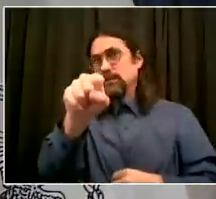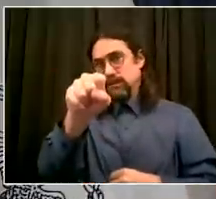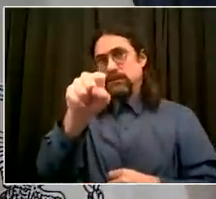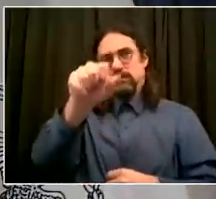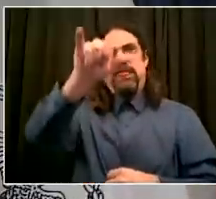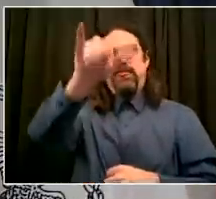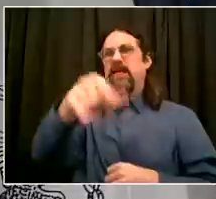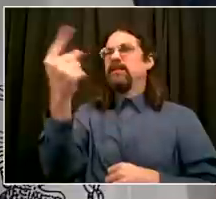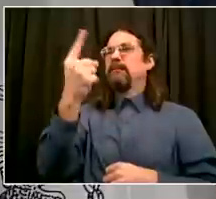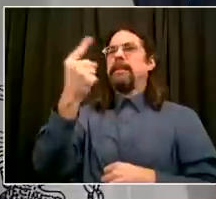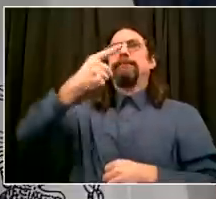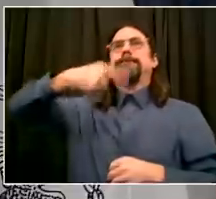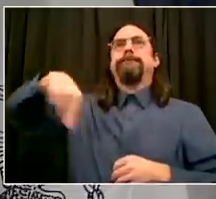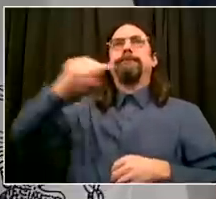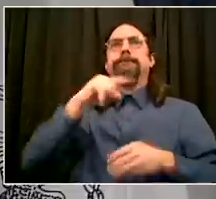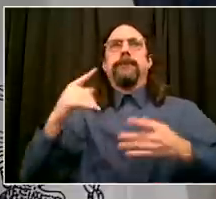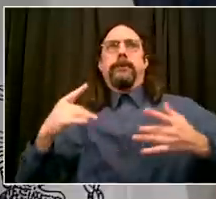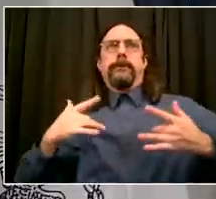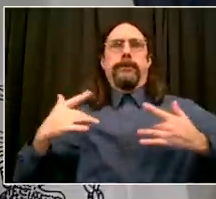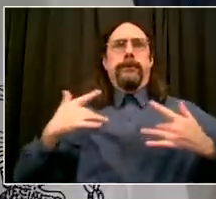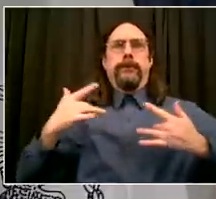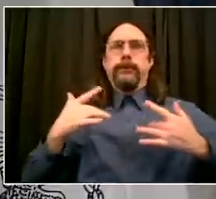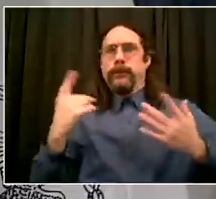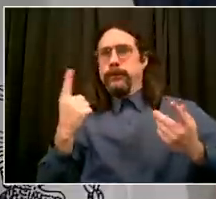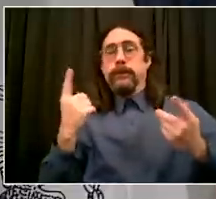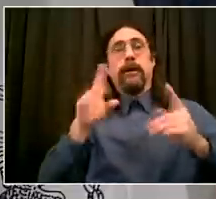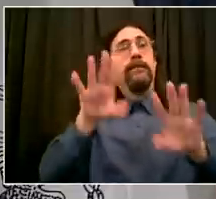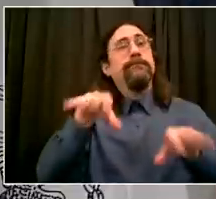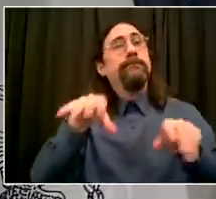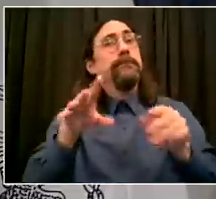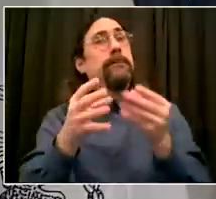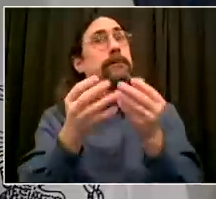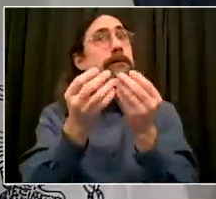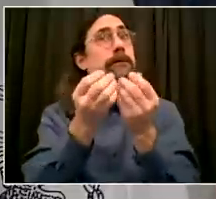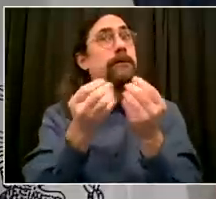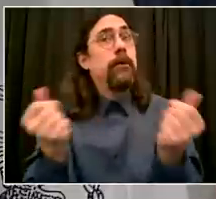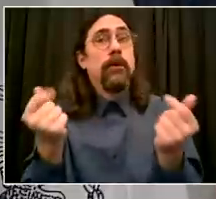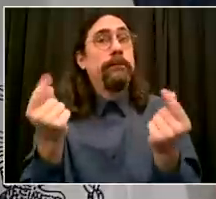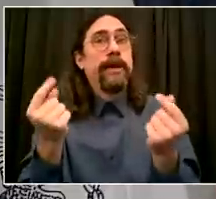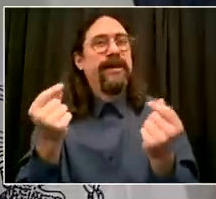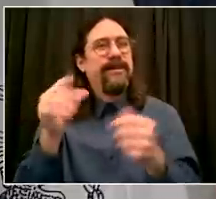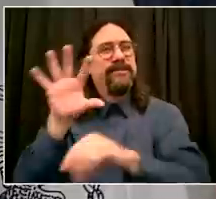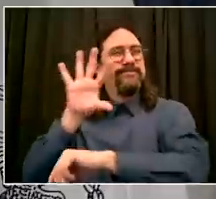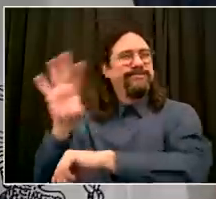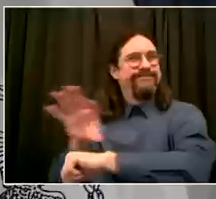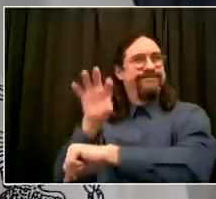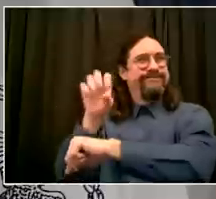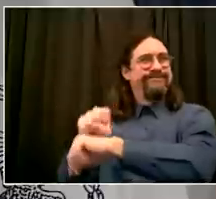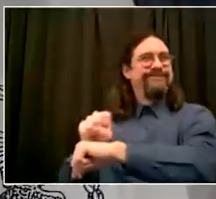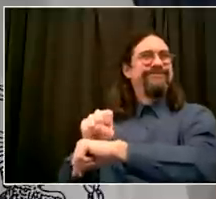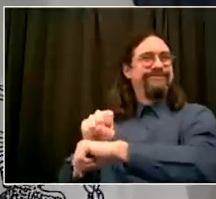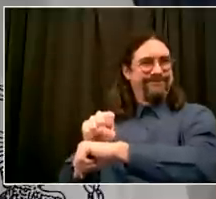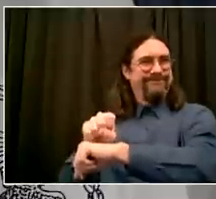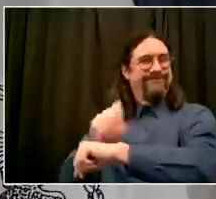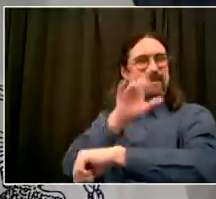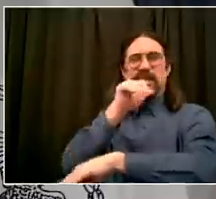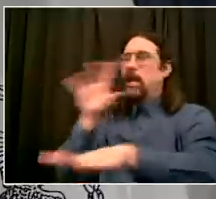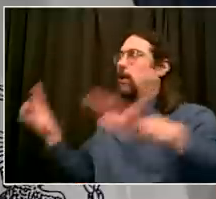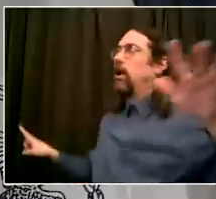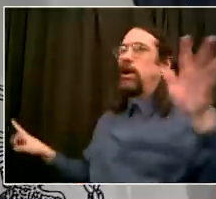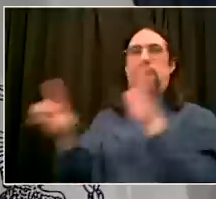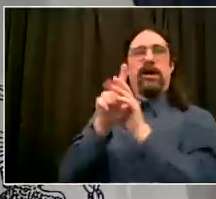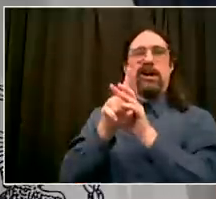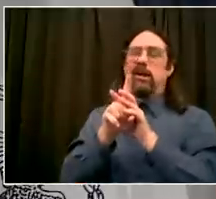getting these shots. There are obviously also people who live outside the five boroughs but are part of